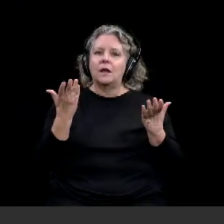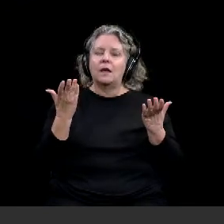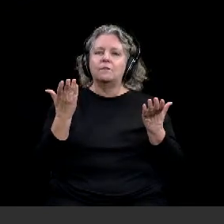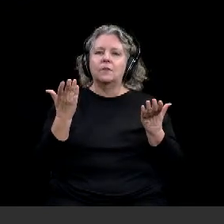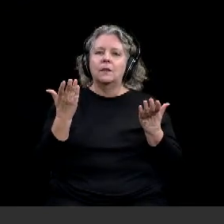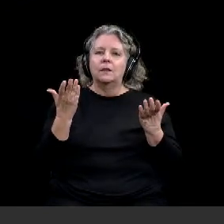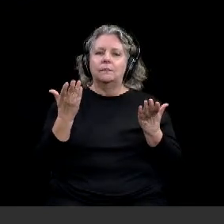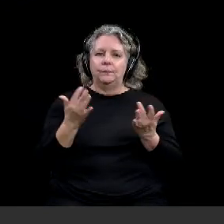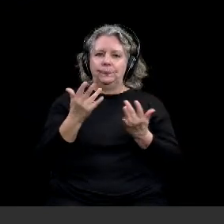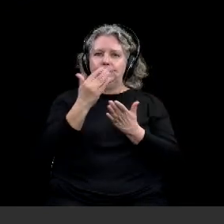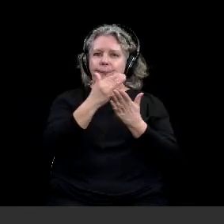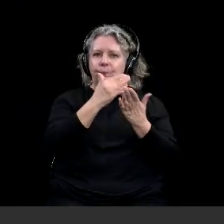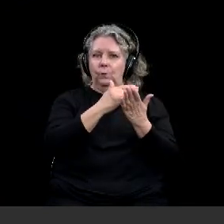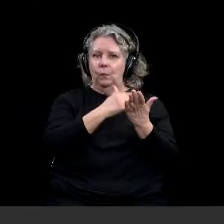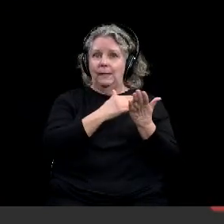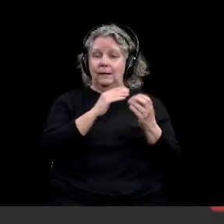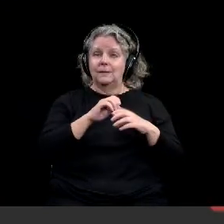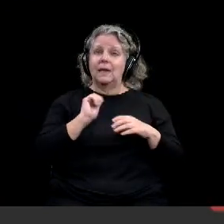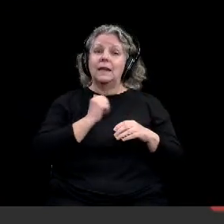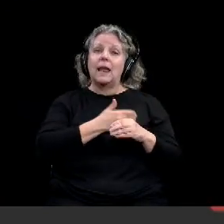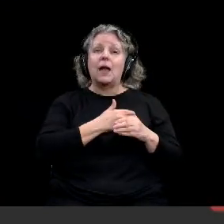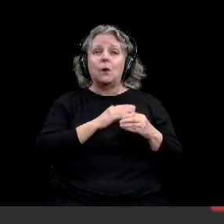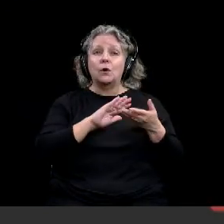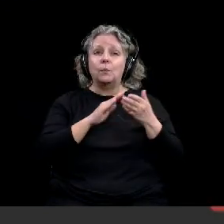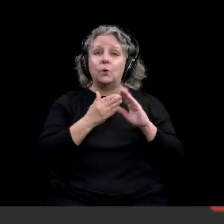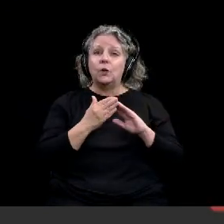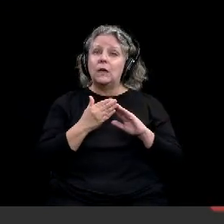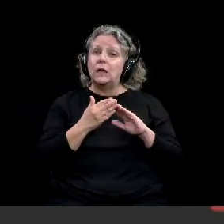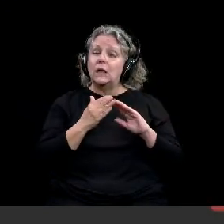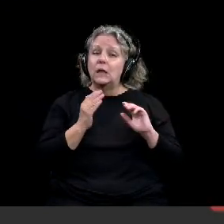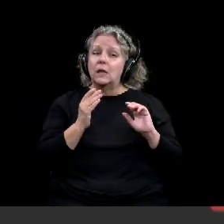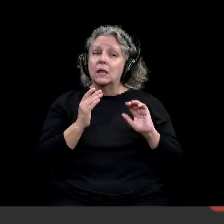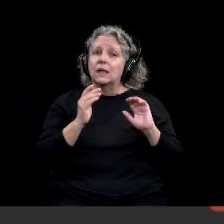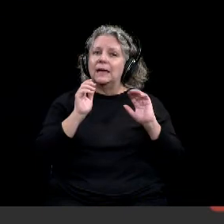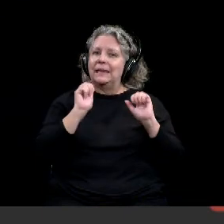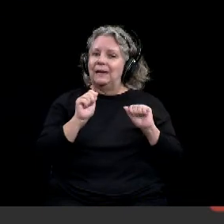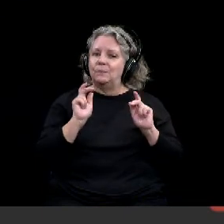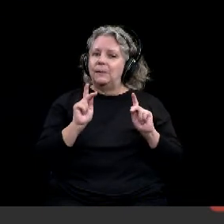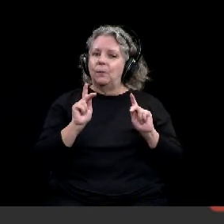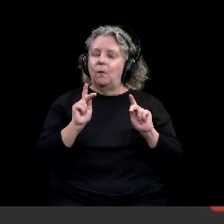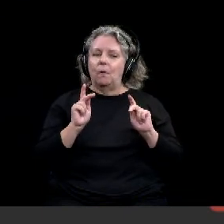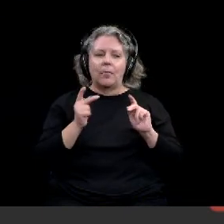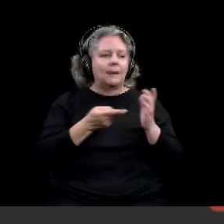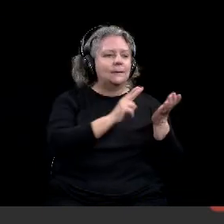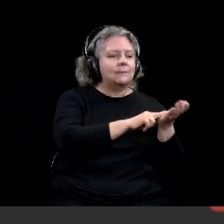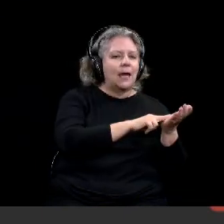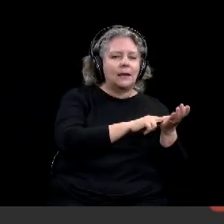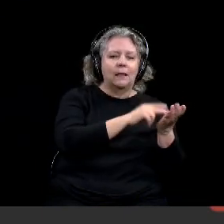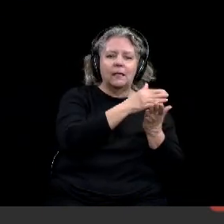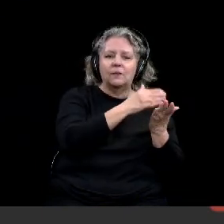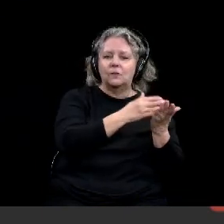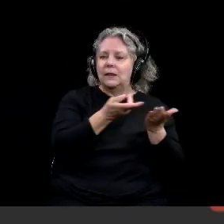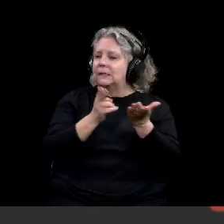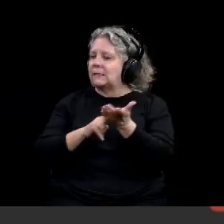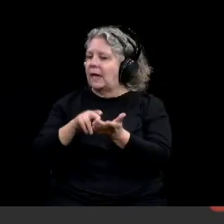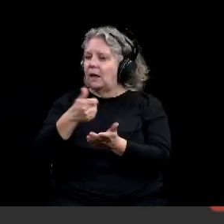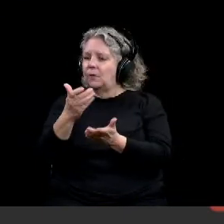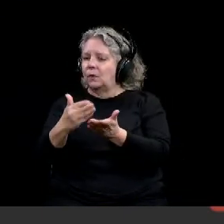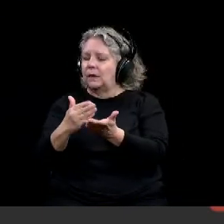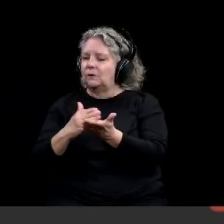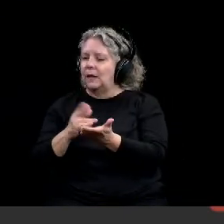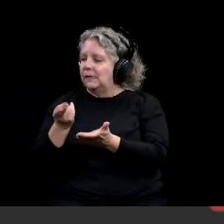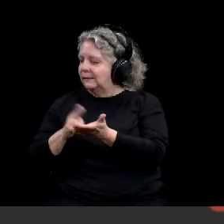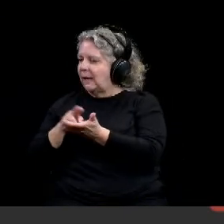effective for people to get on multiple wait lists, or does that kind of bog down the system if one person is on, say, 5 different wait lists for a